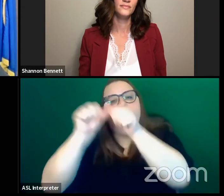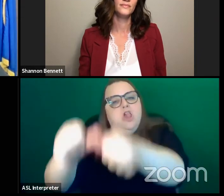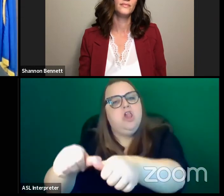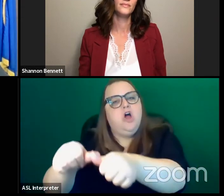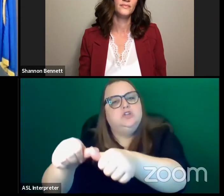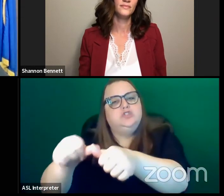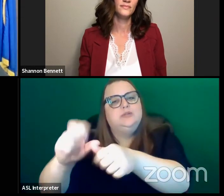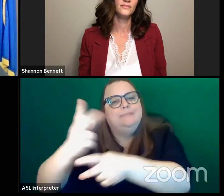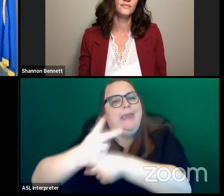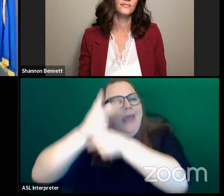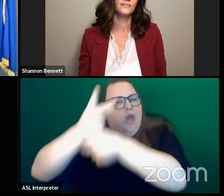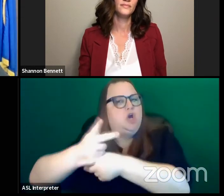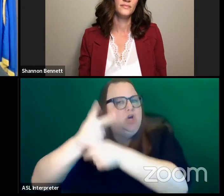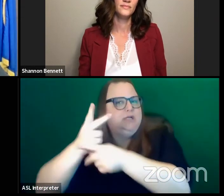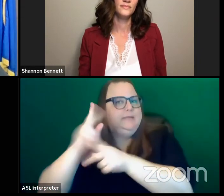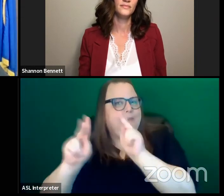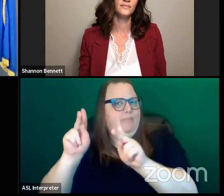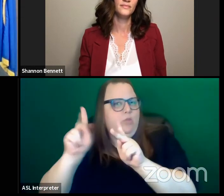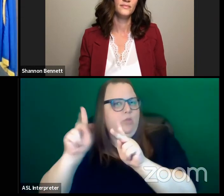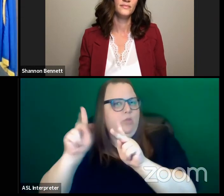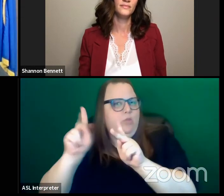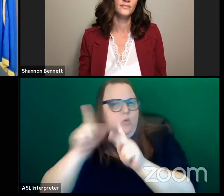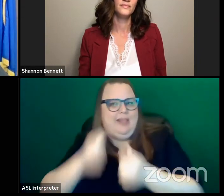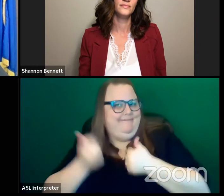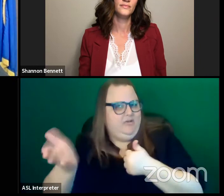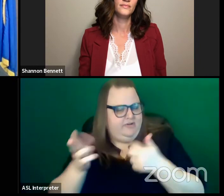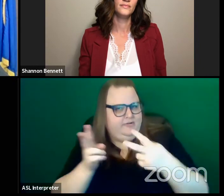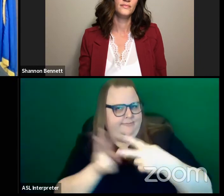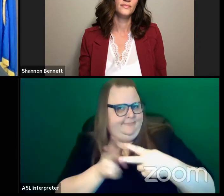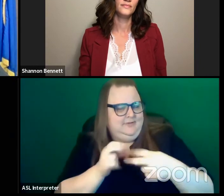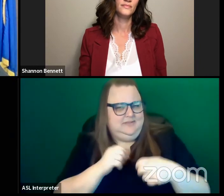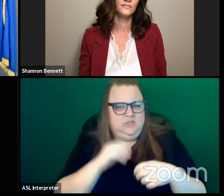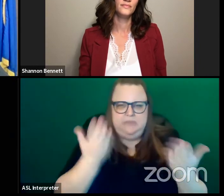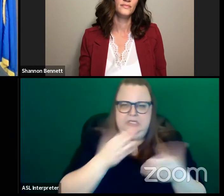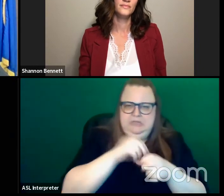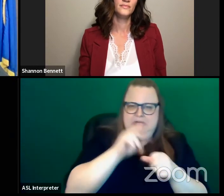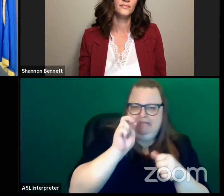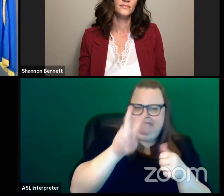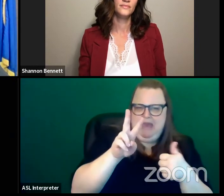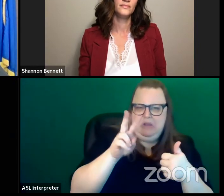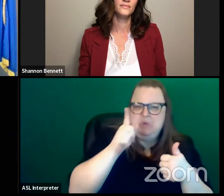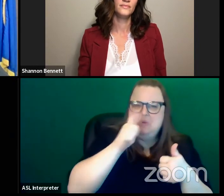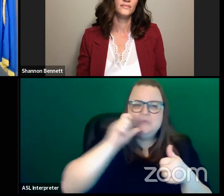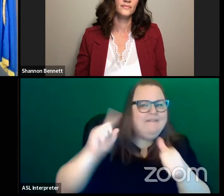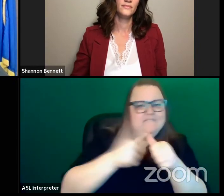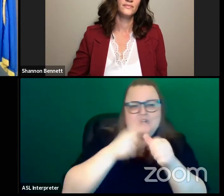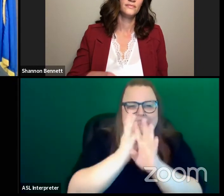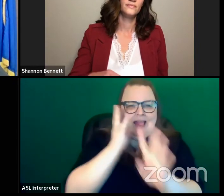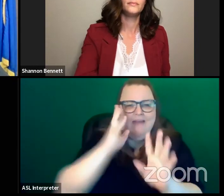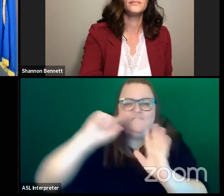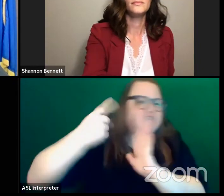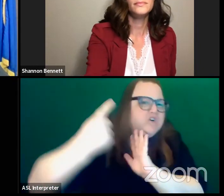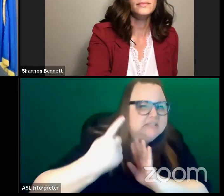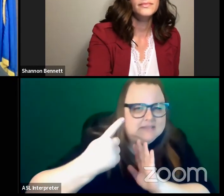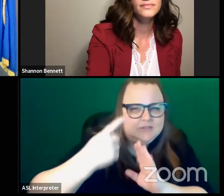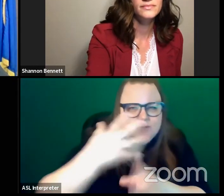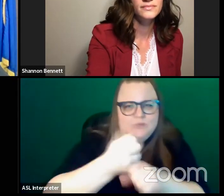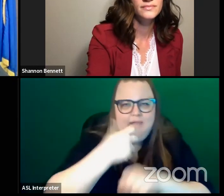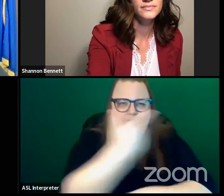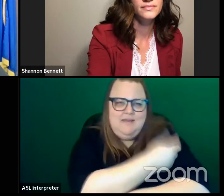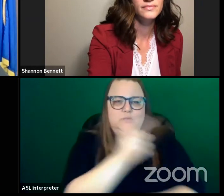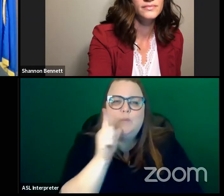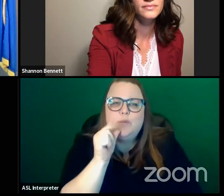facility residents. So in Nevada, who's going to be first in line, very first in line to get the